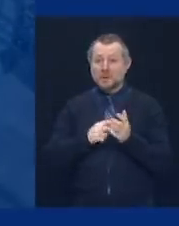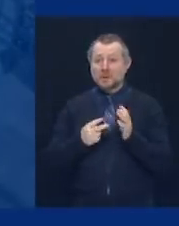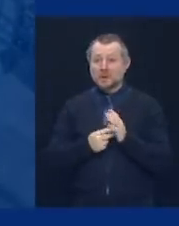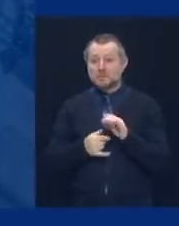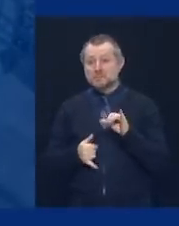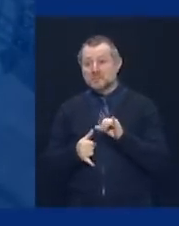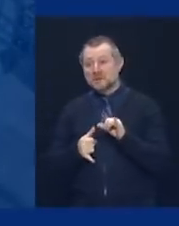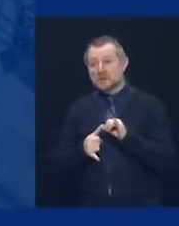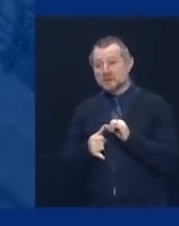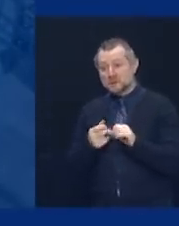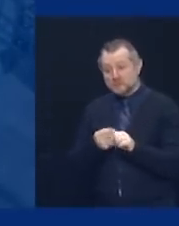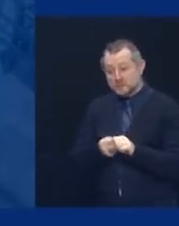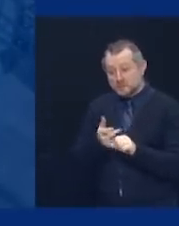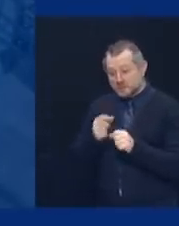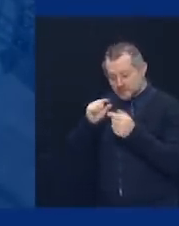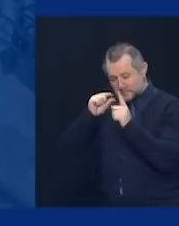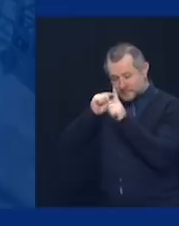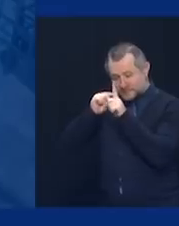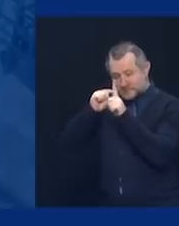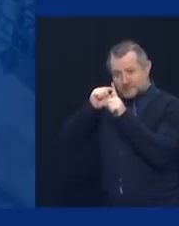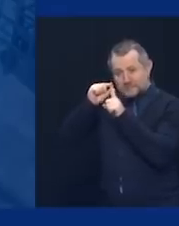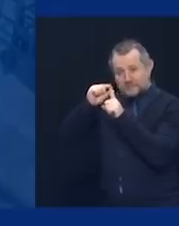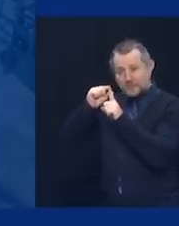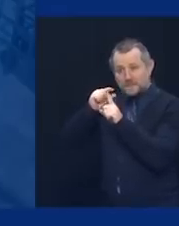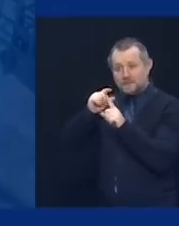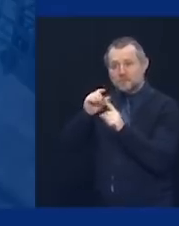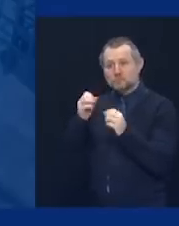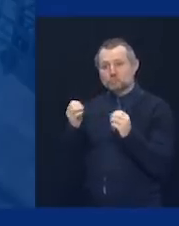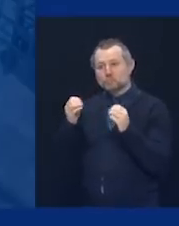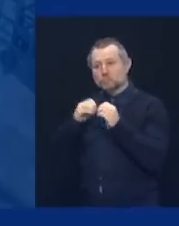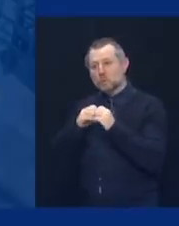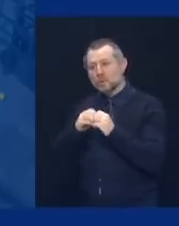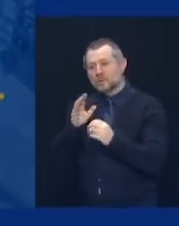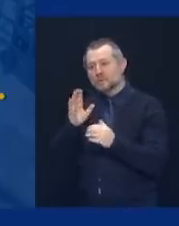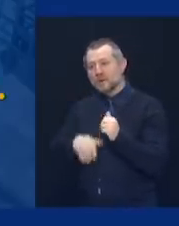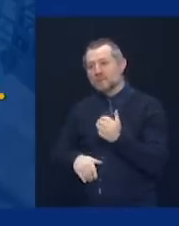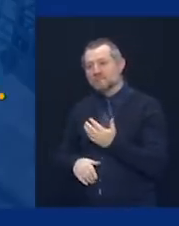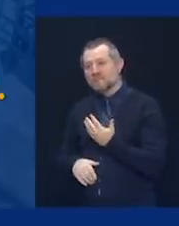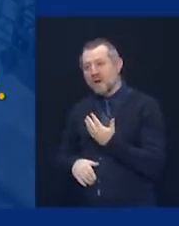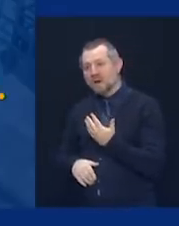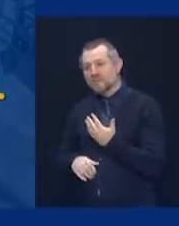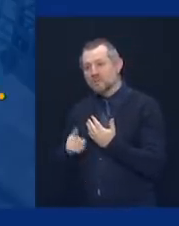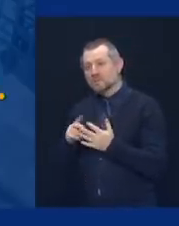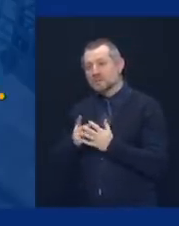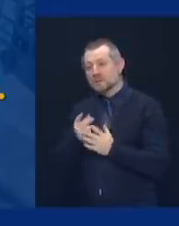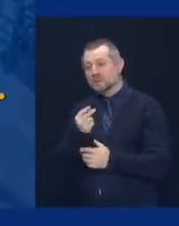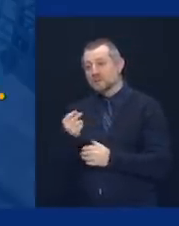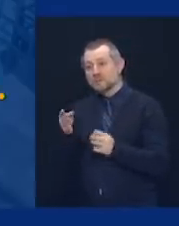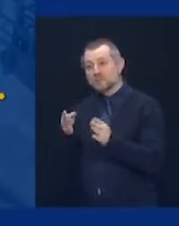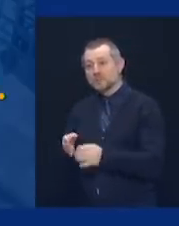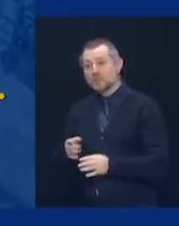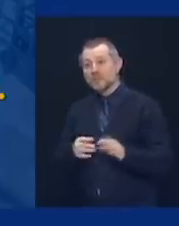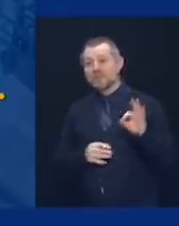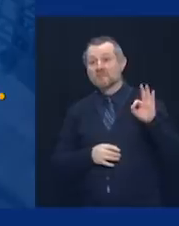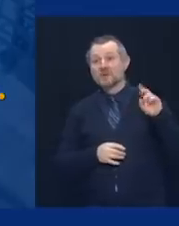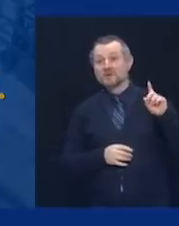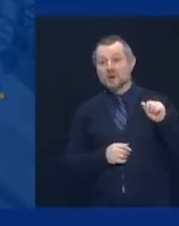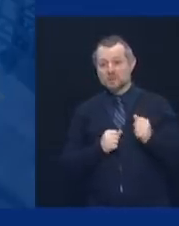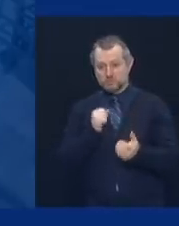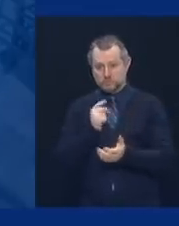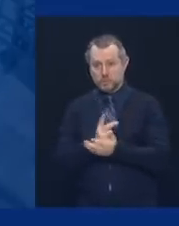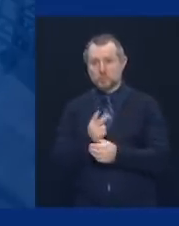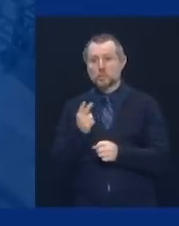was more than 5 doses. The FDA has authorized using those doses. DOH